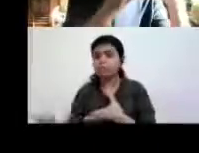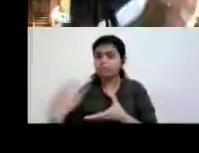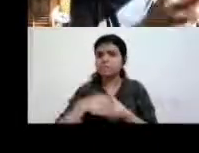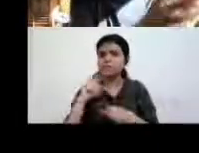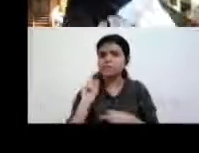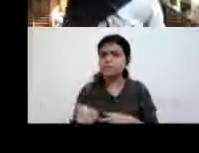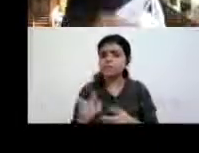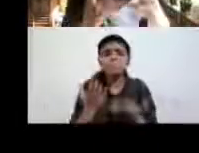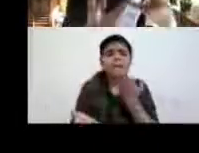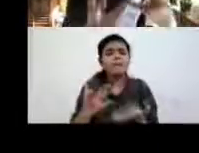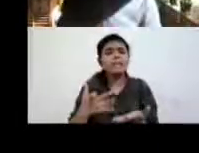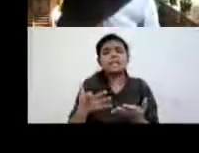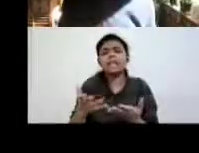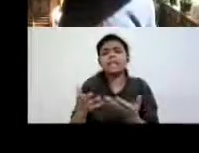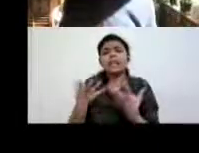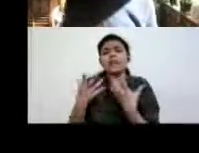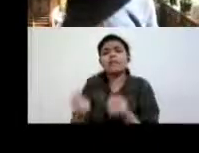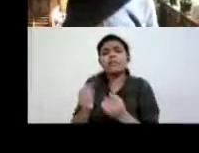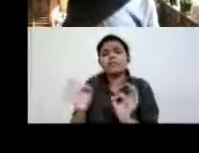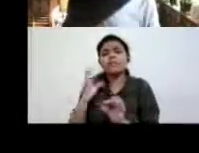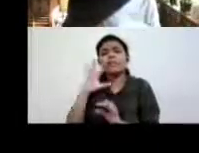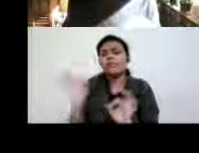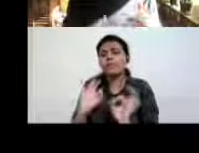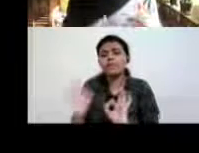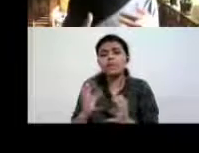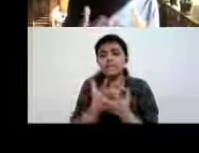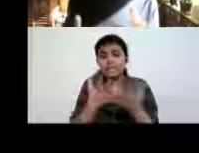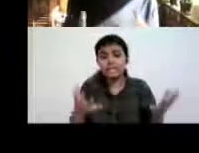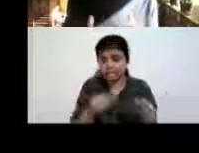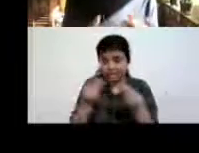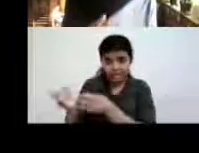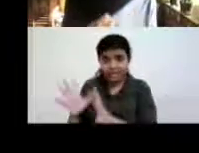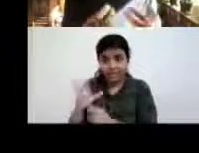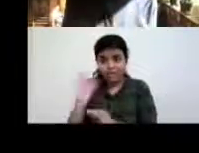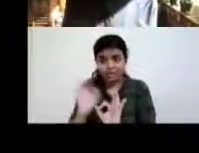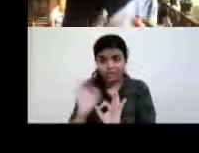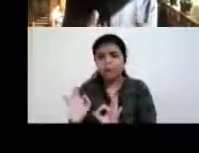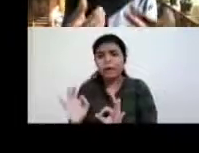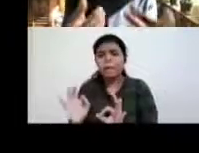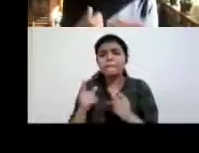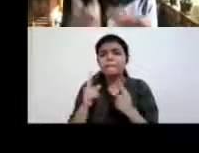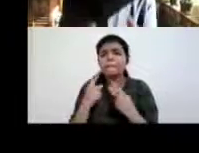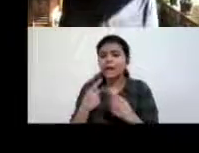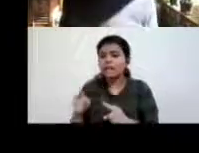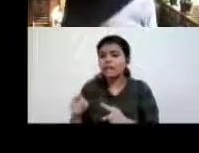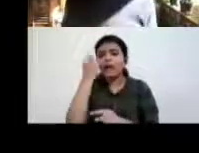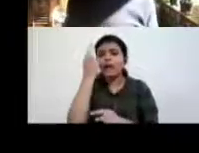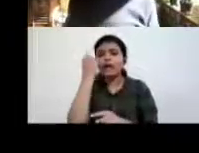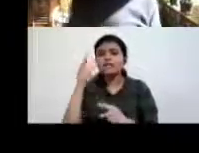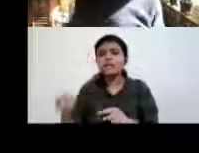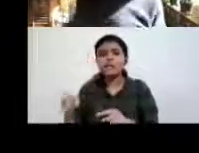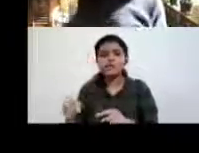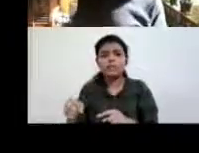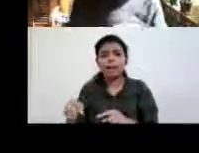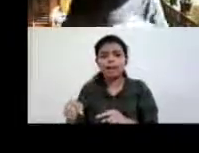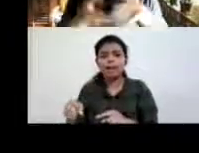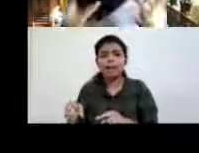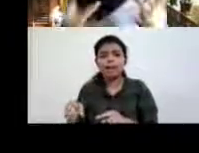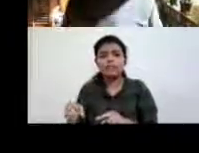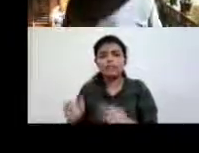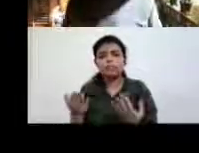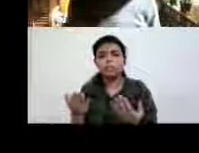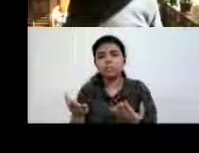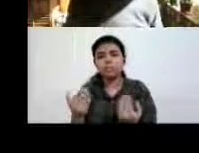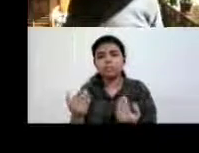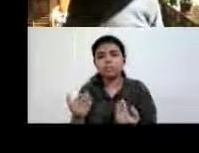need this service, this product, but which we also want to make keen and wanting to use the